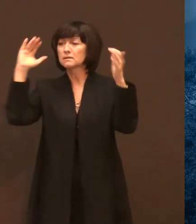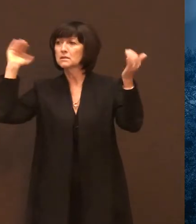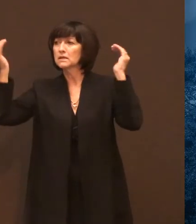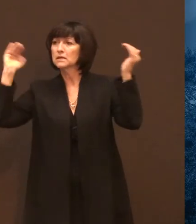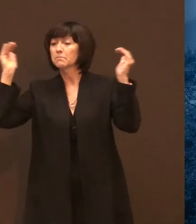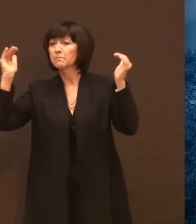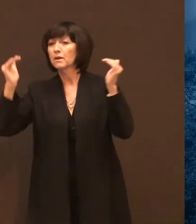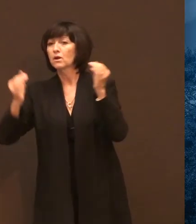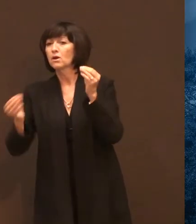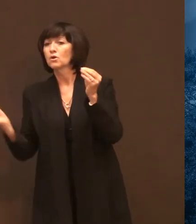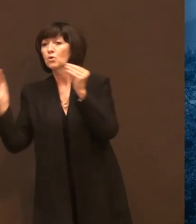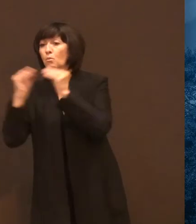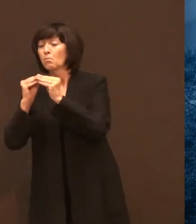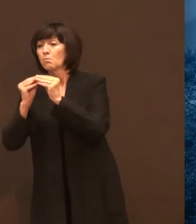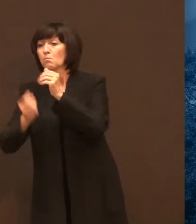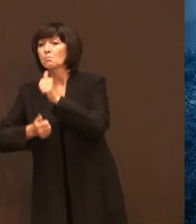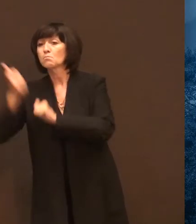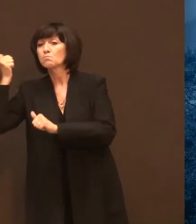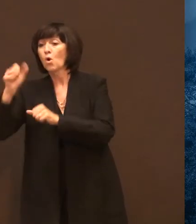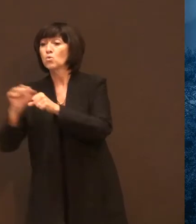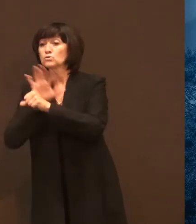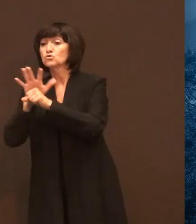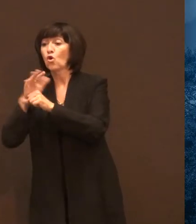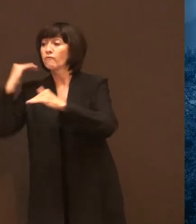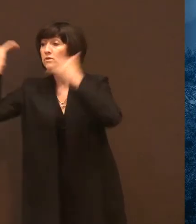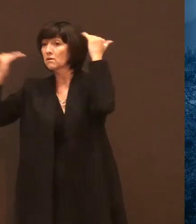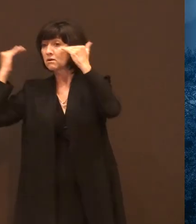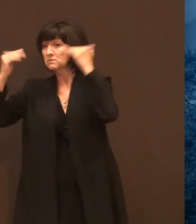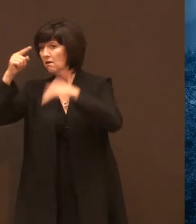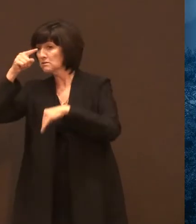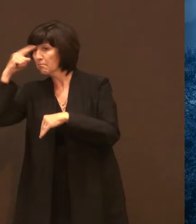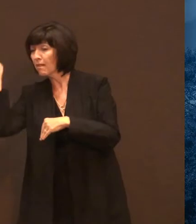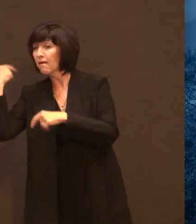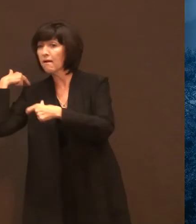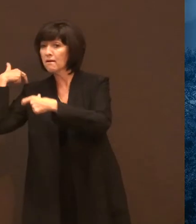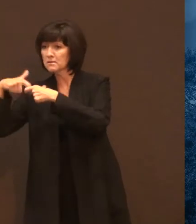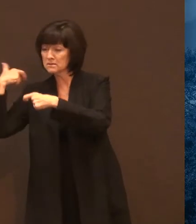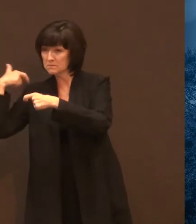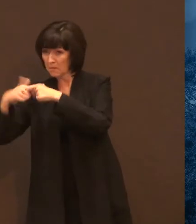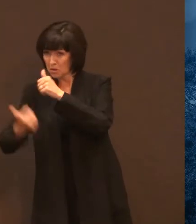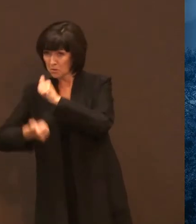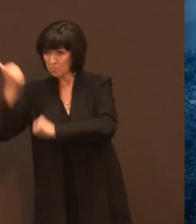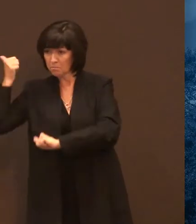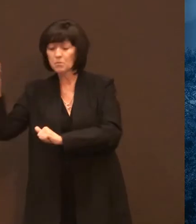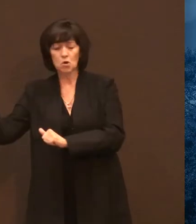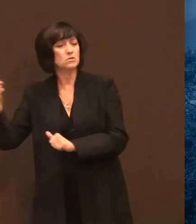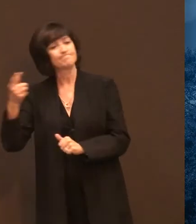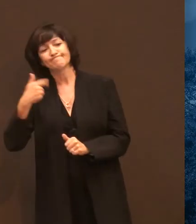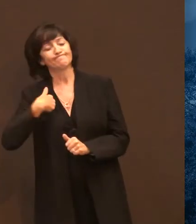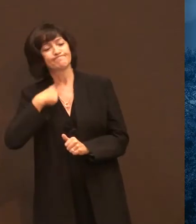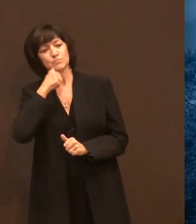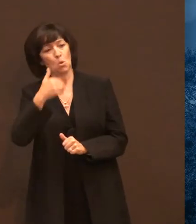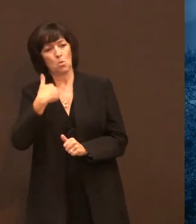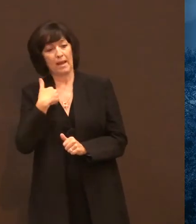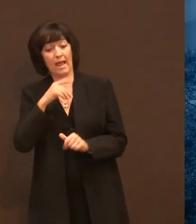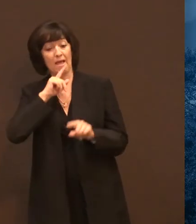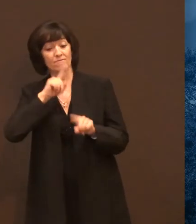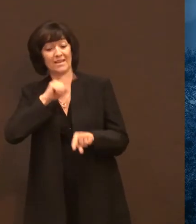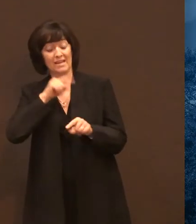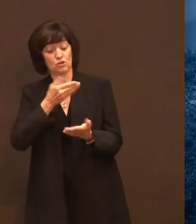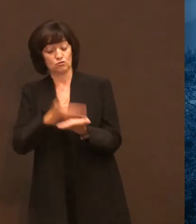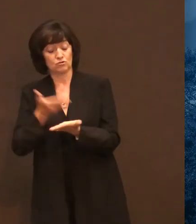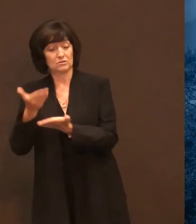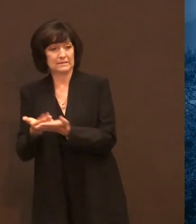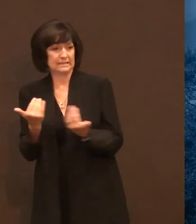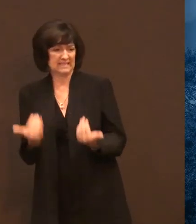Meredith, that's a great question. I don't have that answer right in front of me, but we will take a look at that and get back to you. Okay. What we do